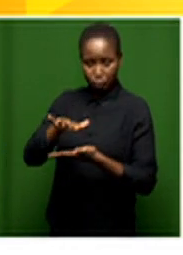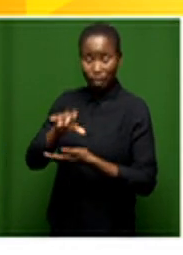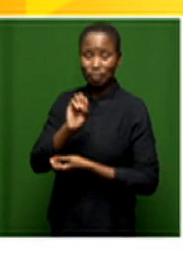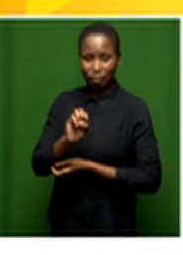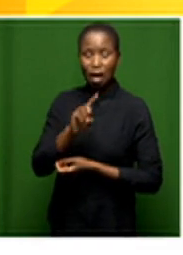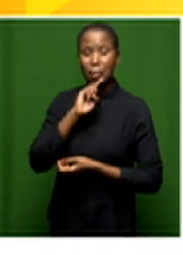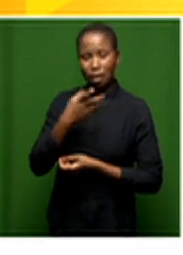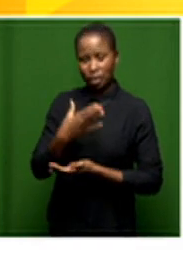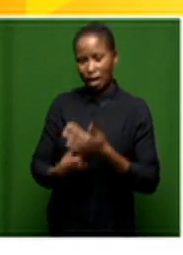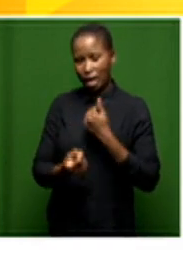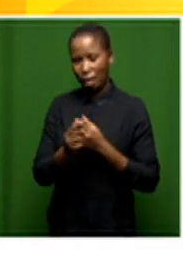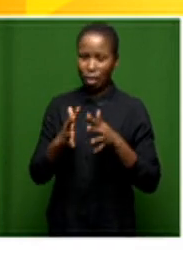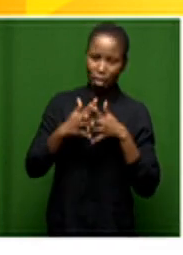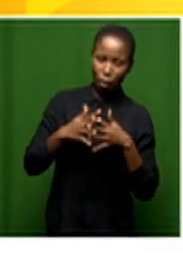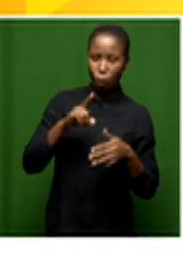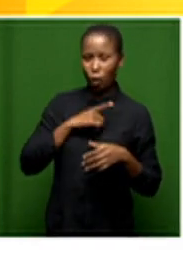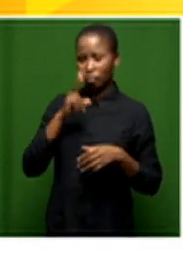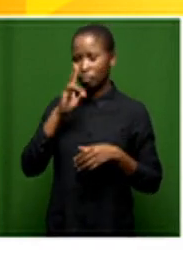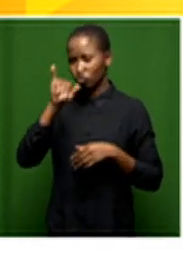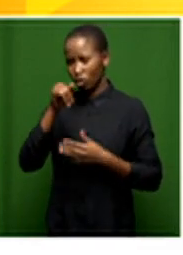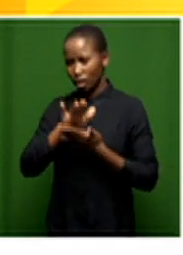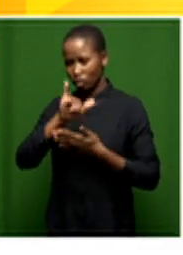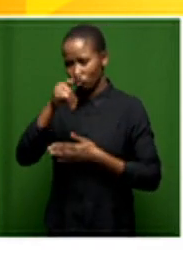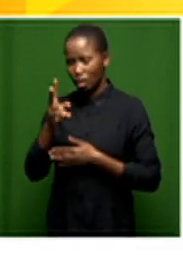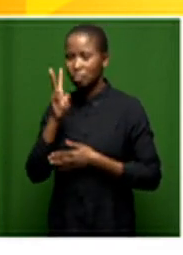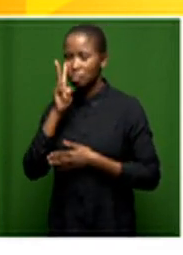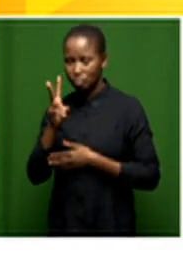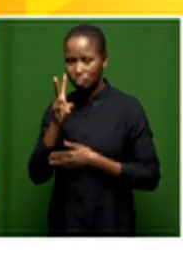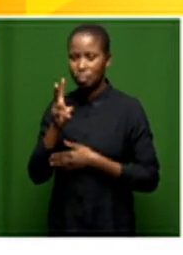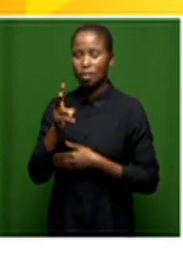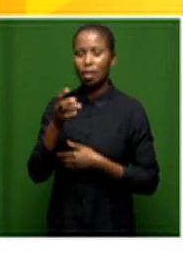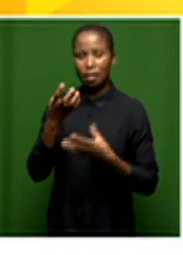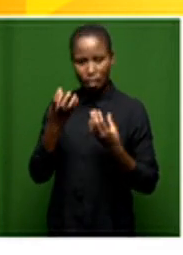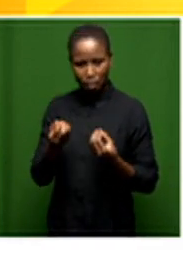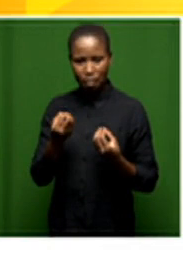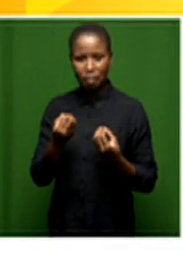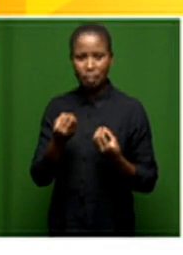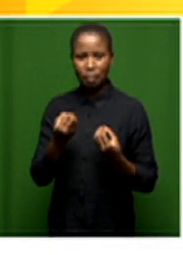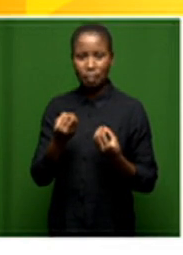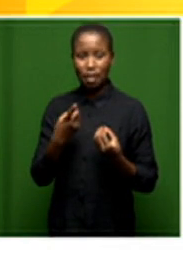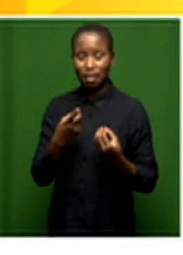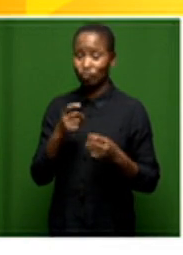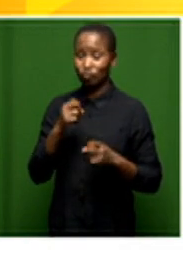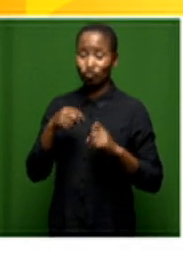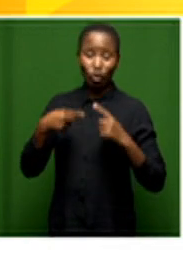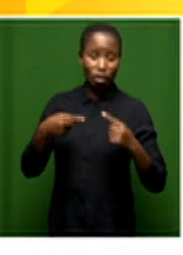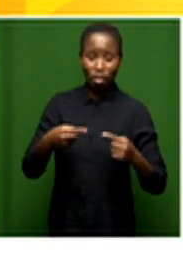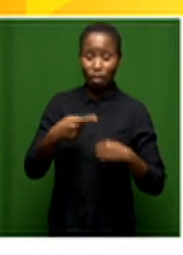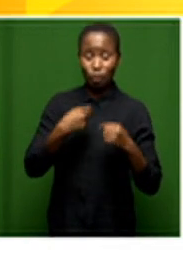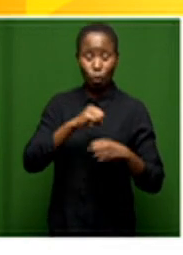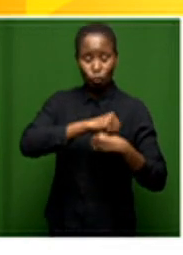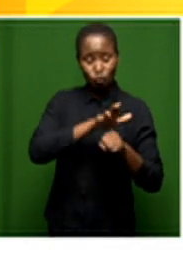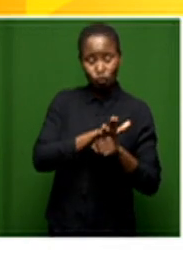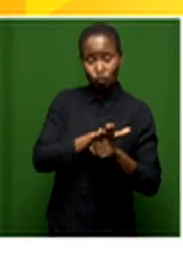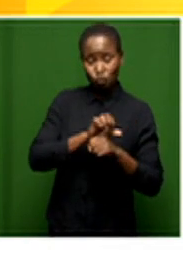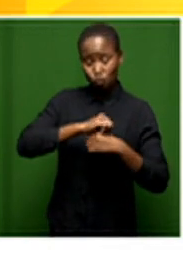Then Johnson & Johnson was seen to be having the highest efficacy against this variant. Obviously, globally, there are a lot of